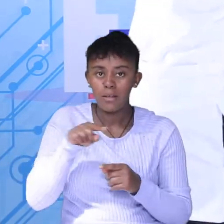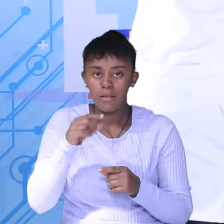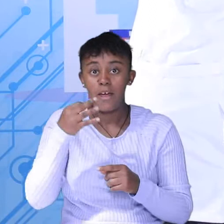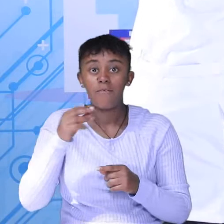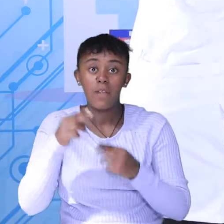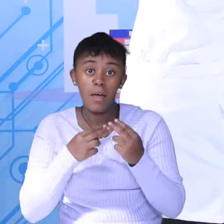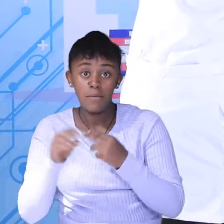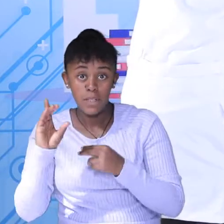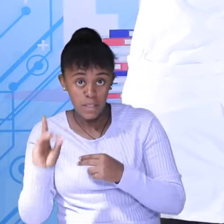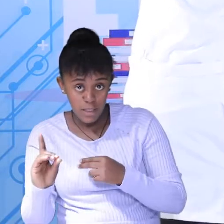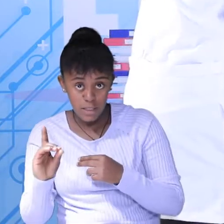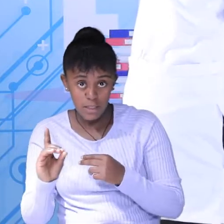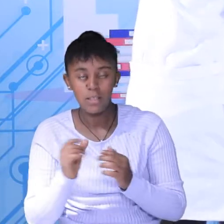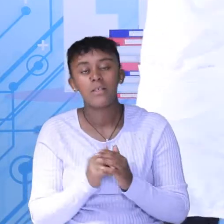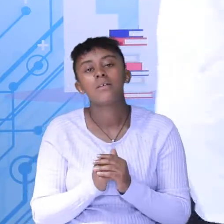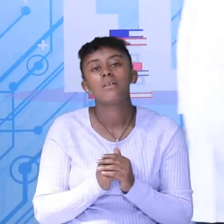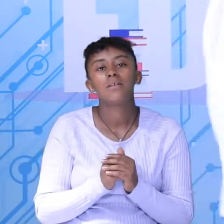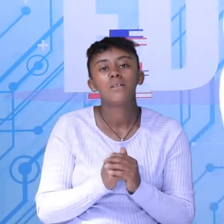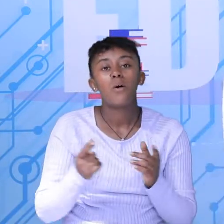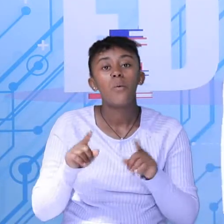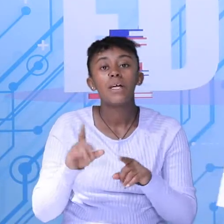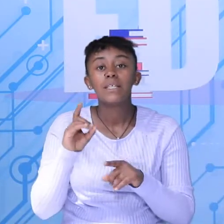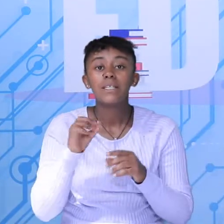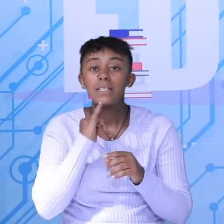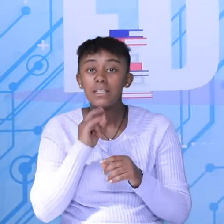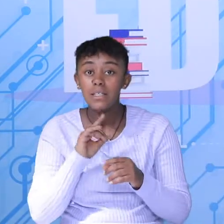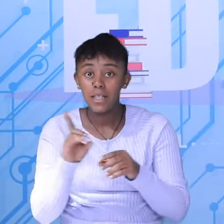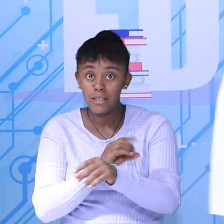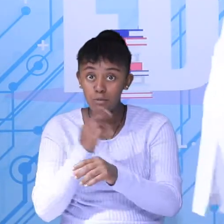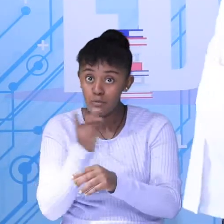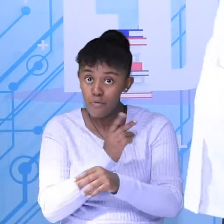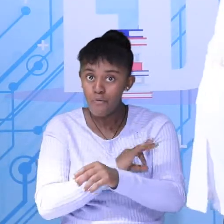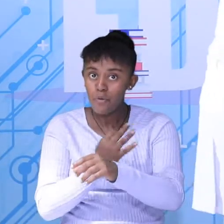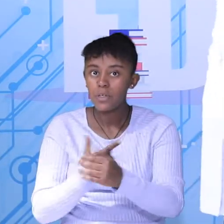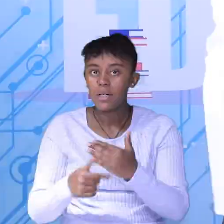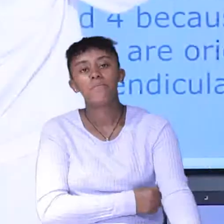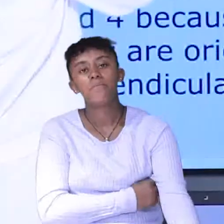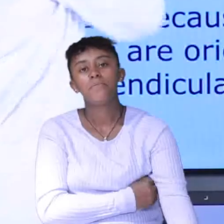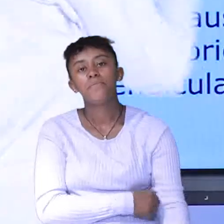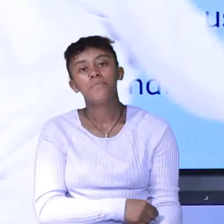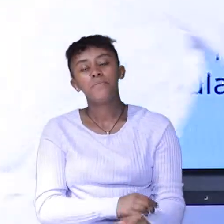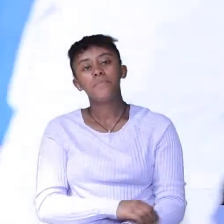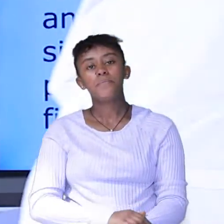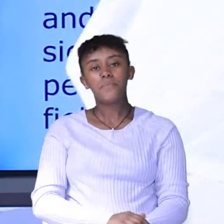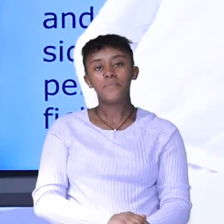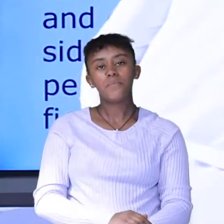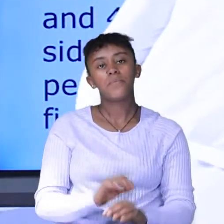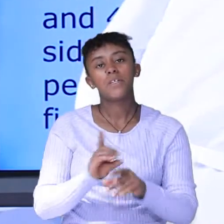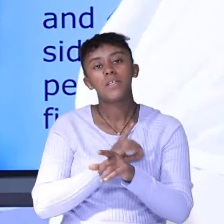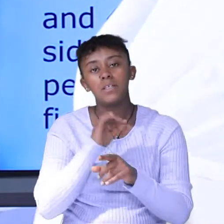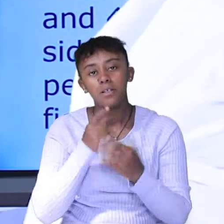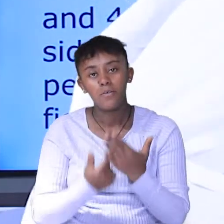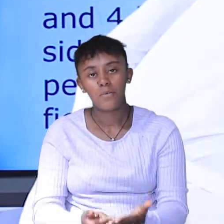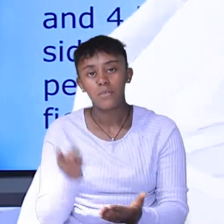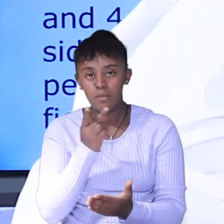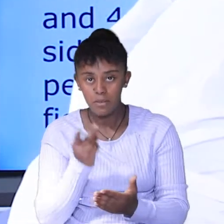D. It's possible to find F times D, where D is the distance between the two forces. In this case, in our case, previously, the distance from this to